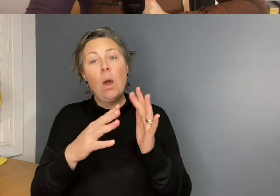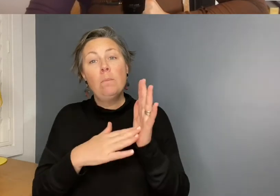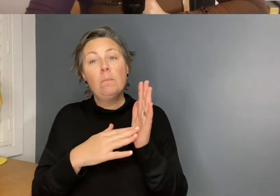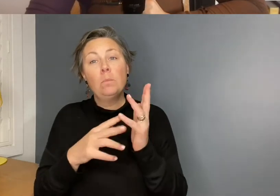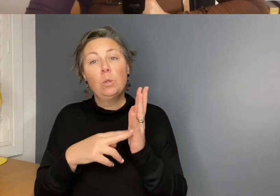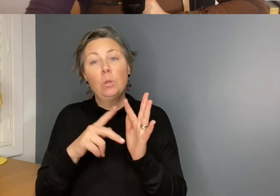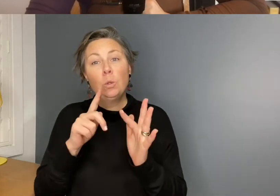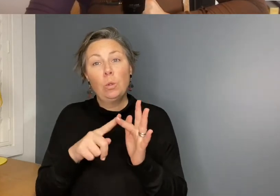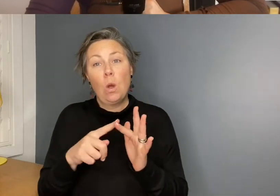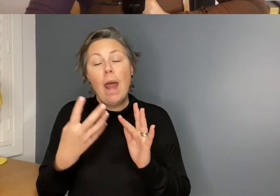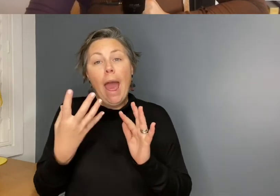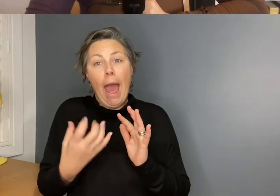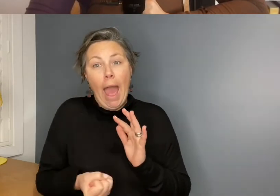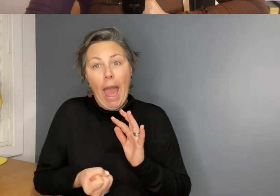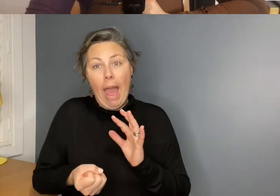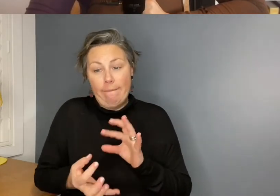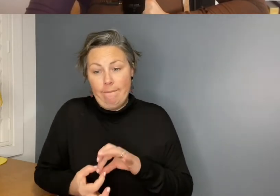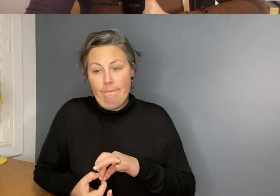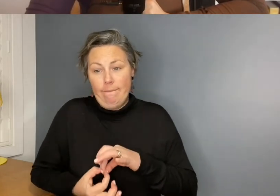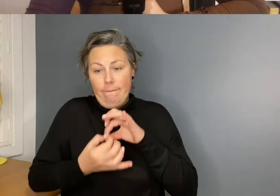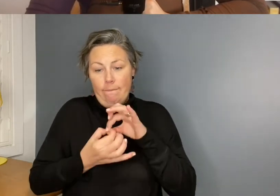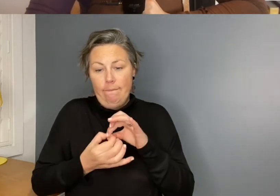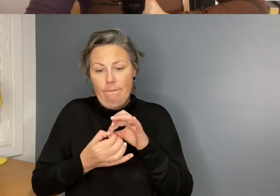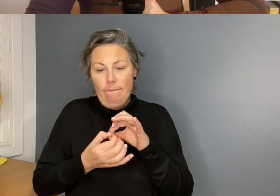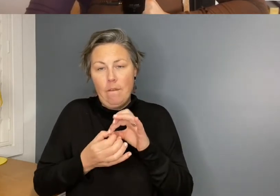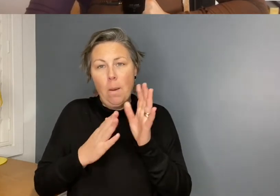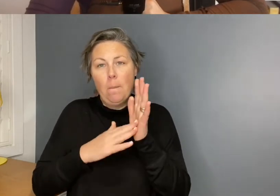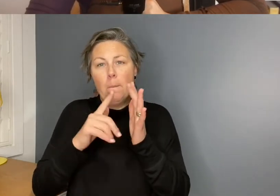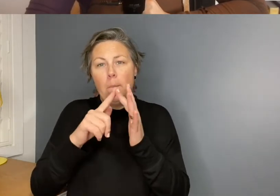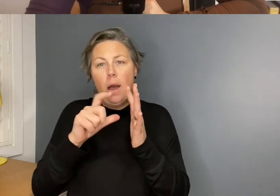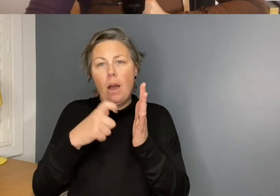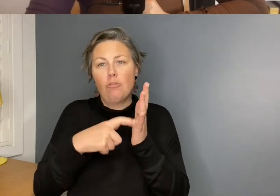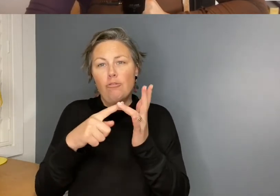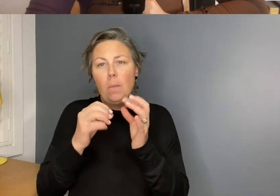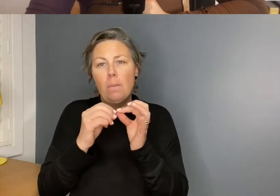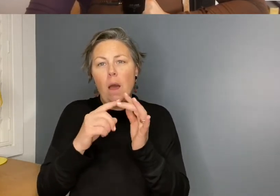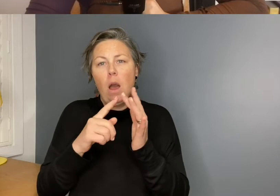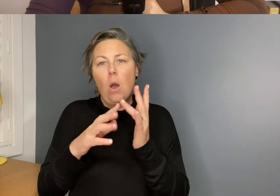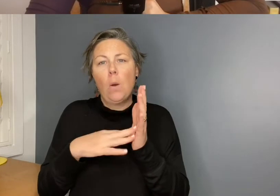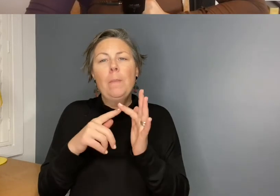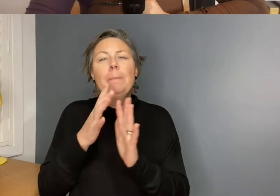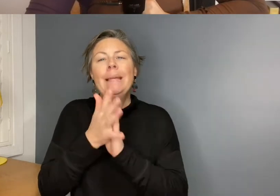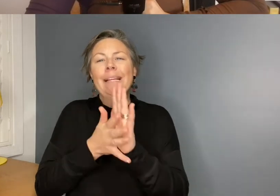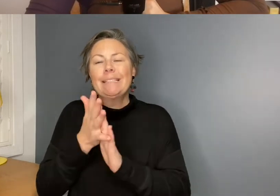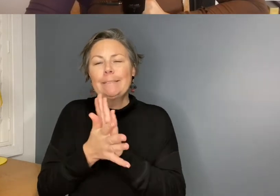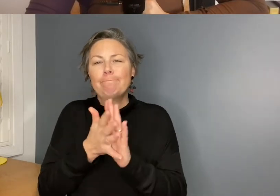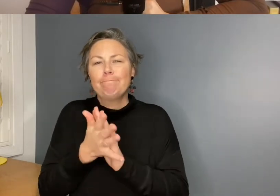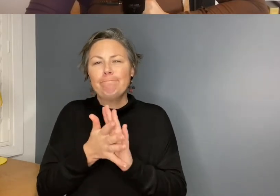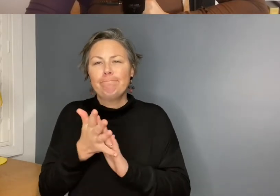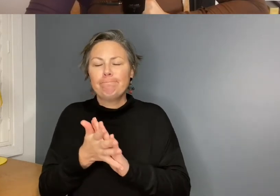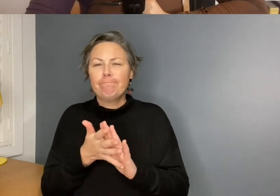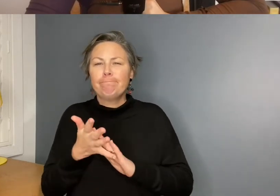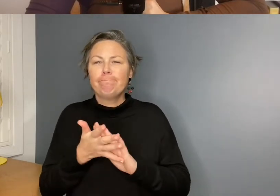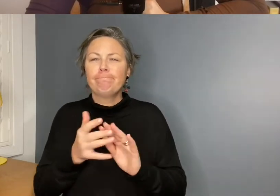intricately related to your microbiome. Your microbiome is the complex